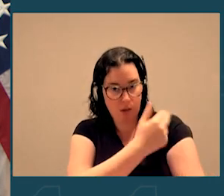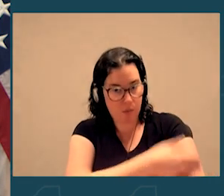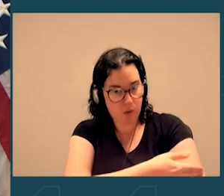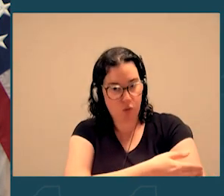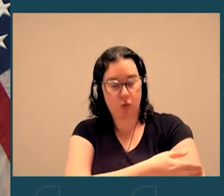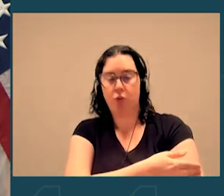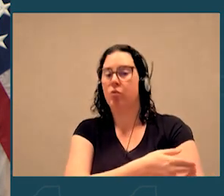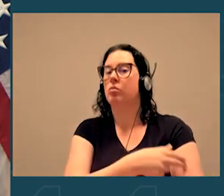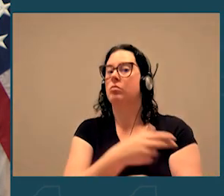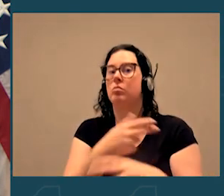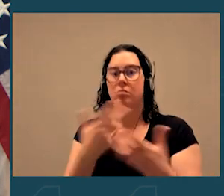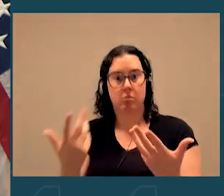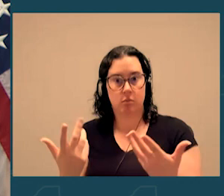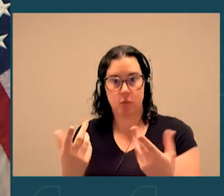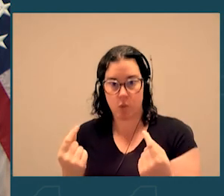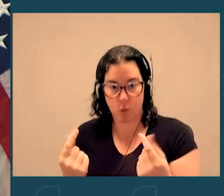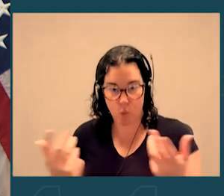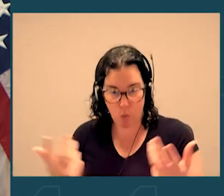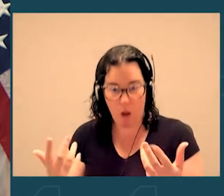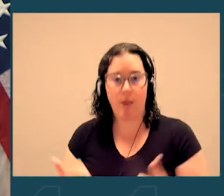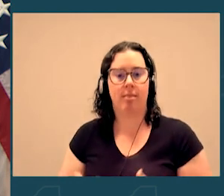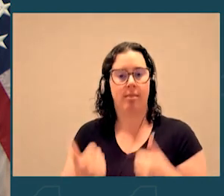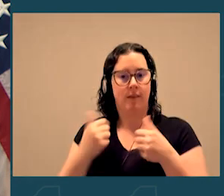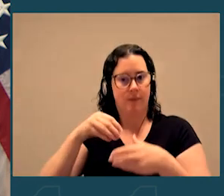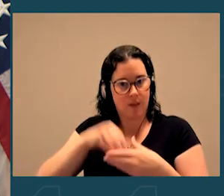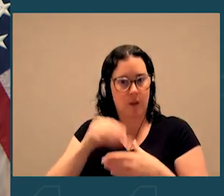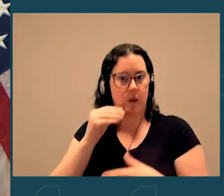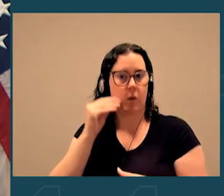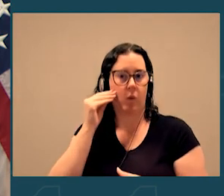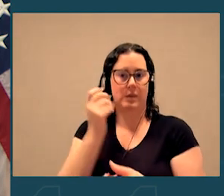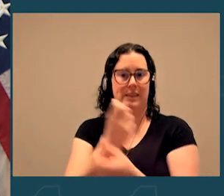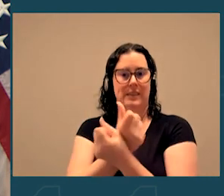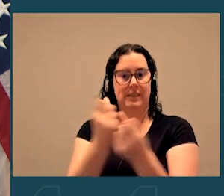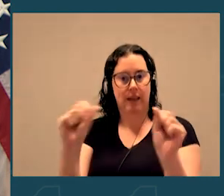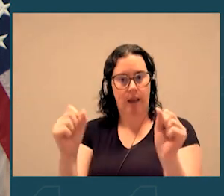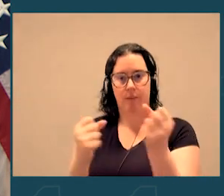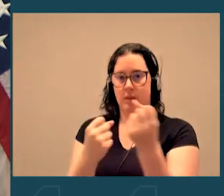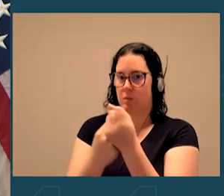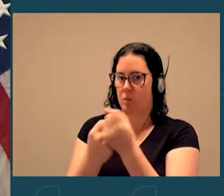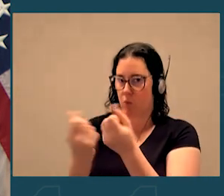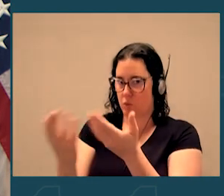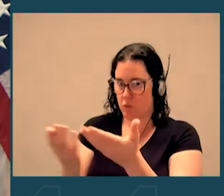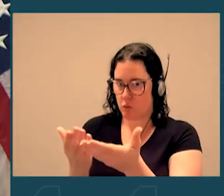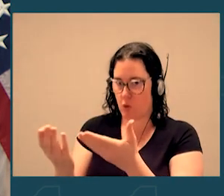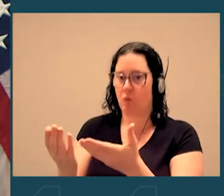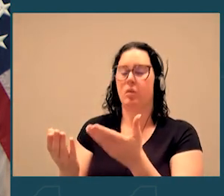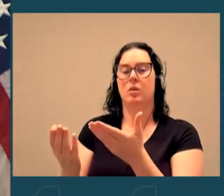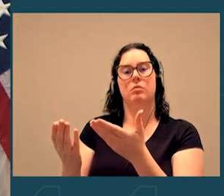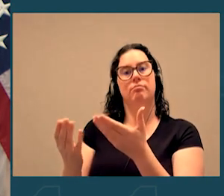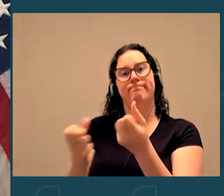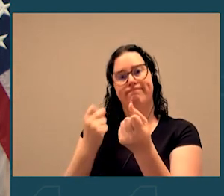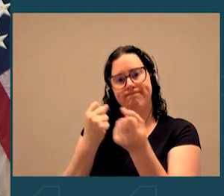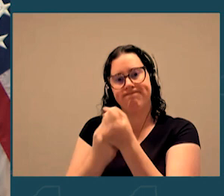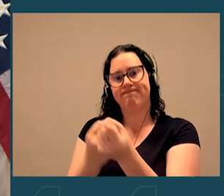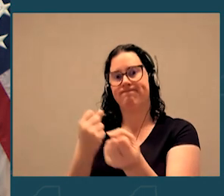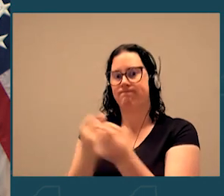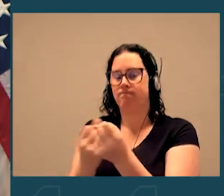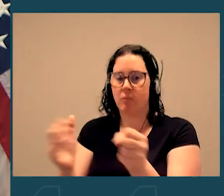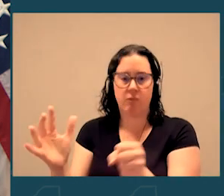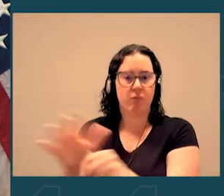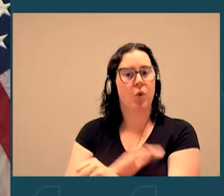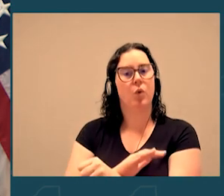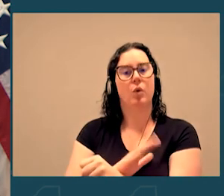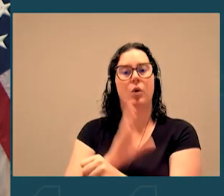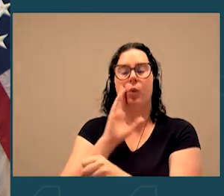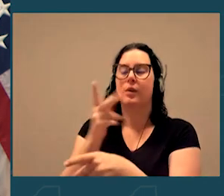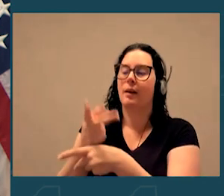the streets, but in a home that is safe, has supportive services, wrap around, and we will take care of you like a big